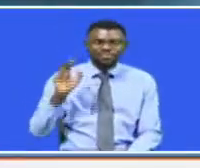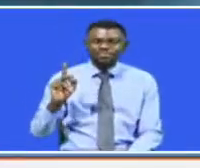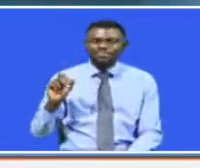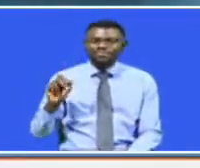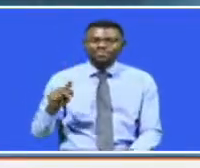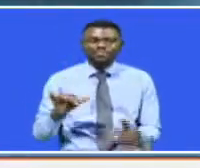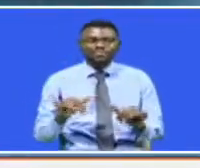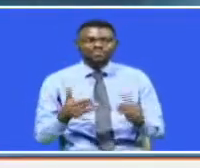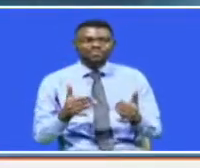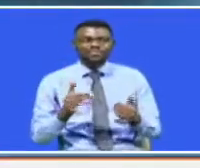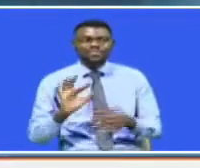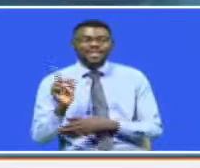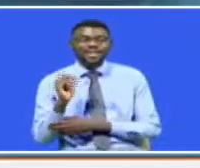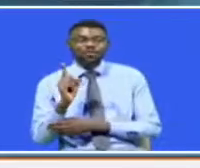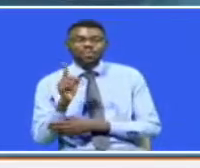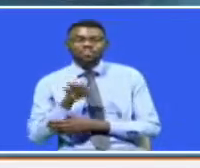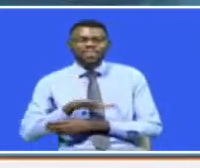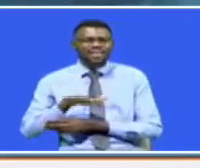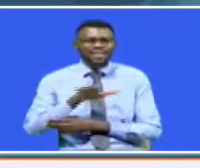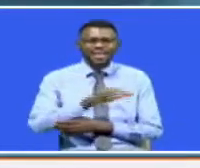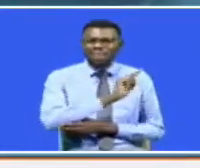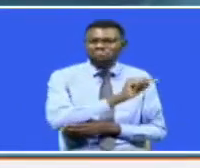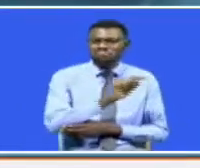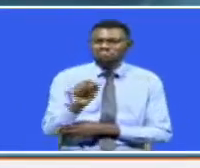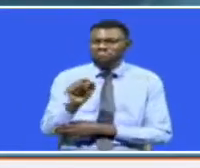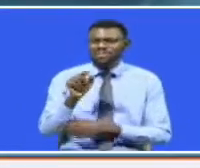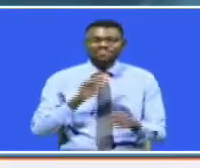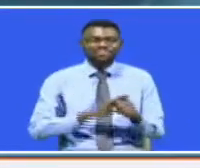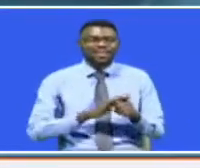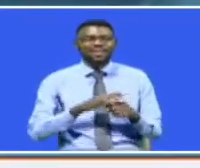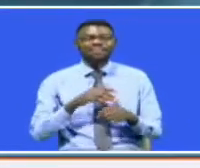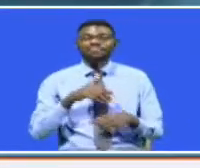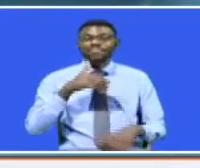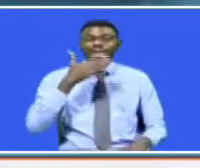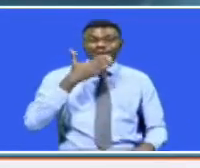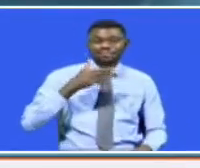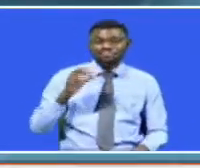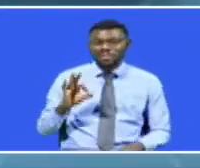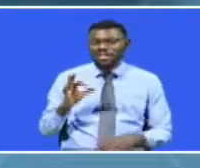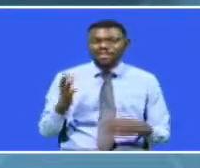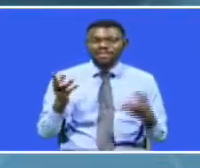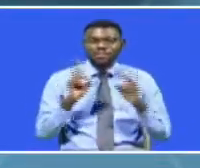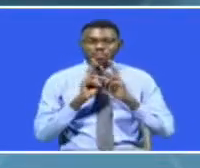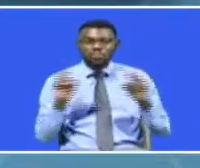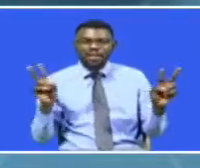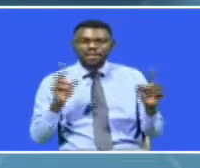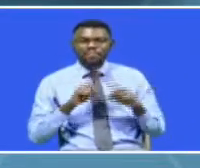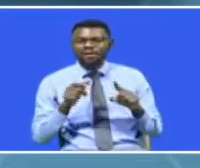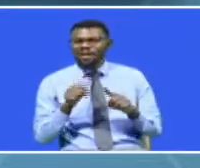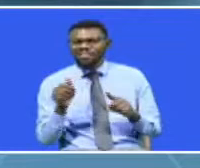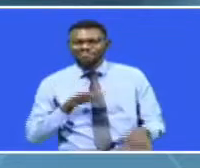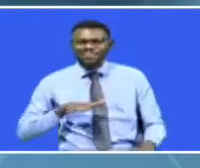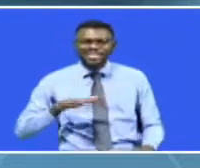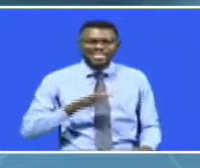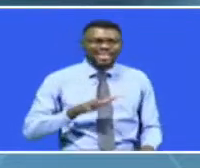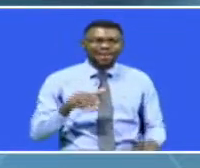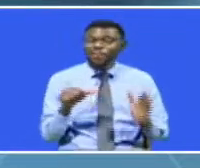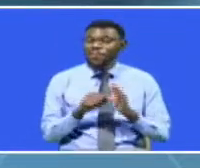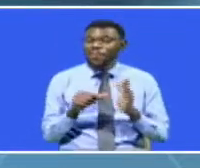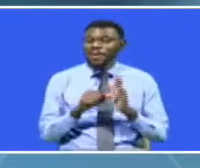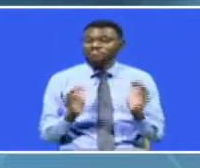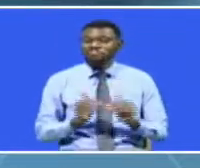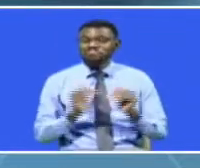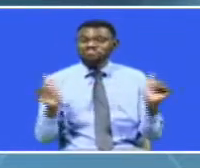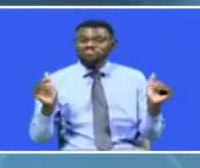And here in Nairobi, most areas are calm on the third day of demos, except a few areas that were hit by demos. Kibra was a